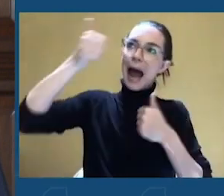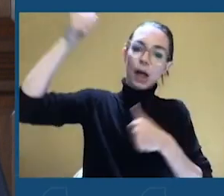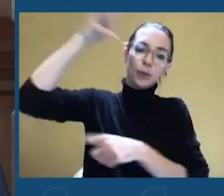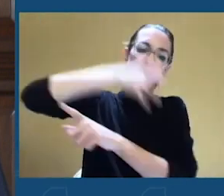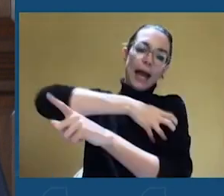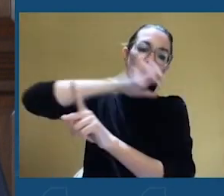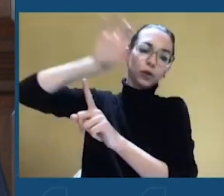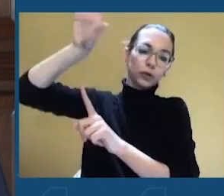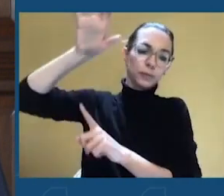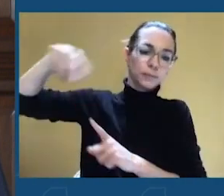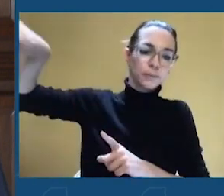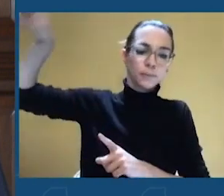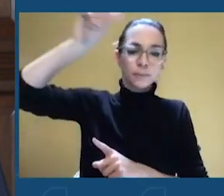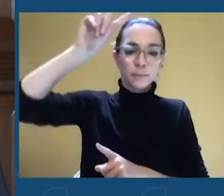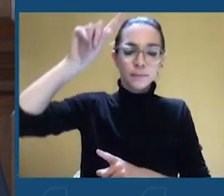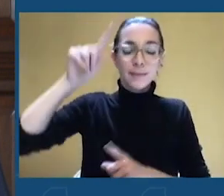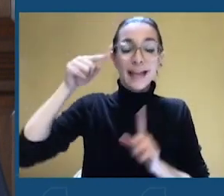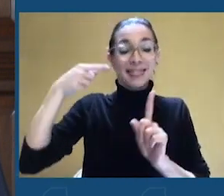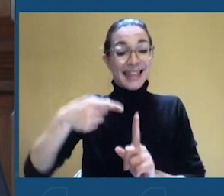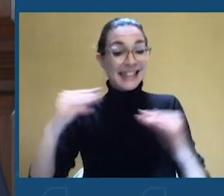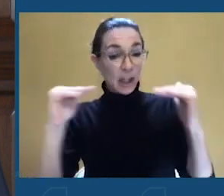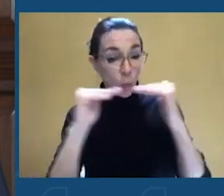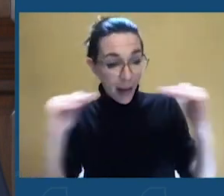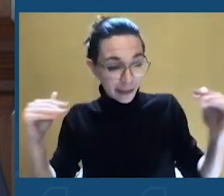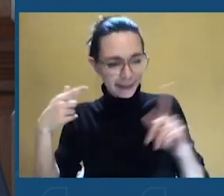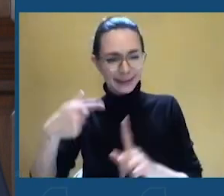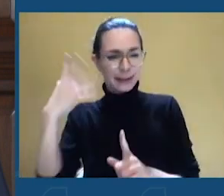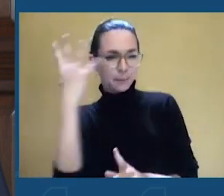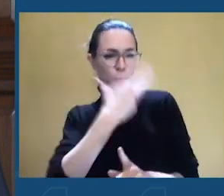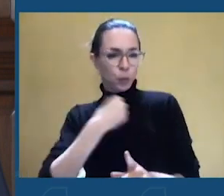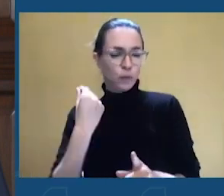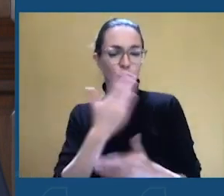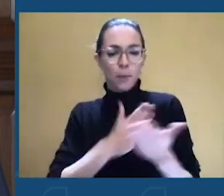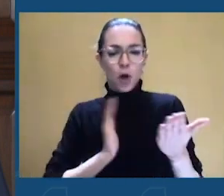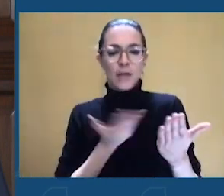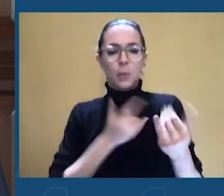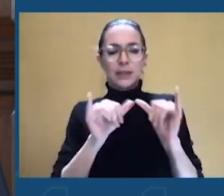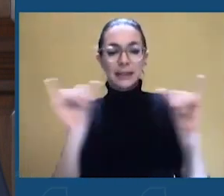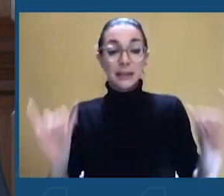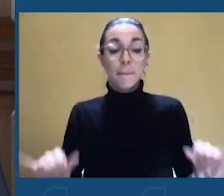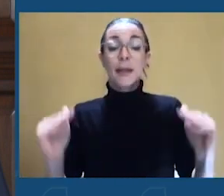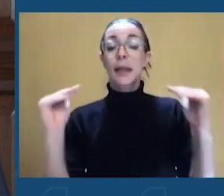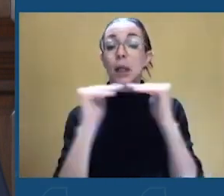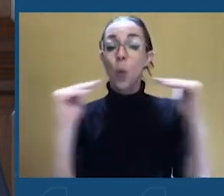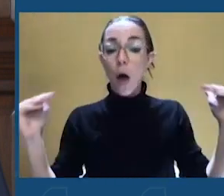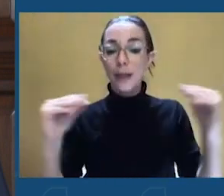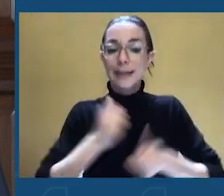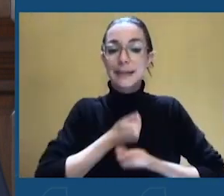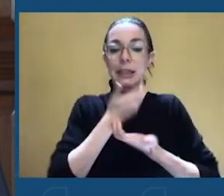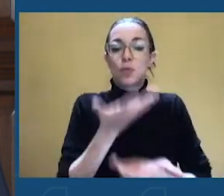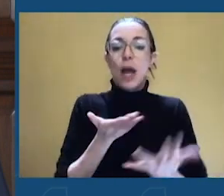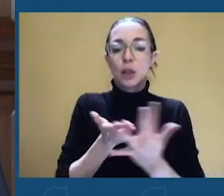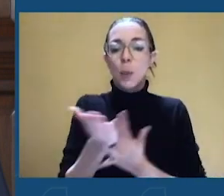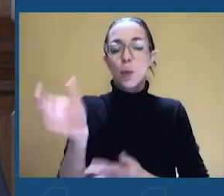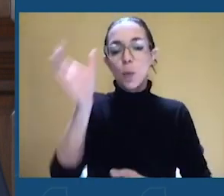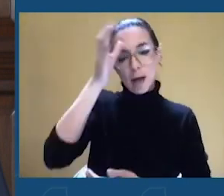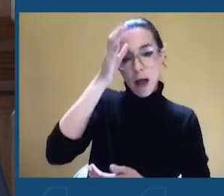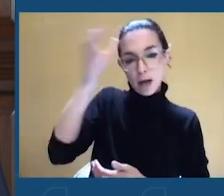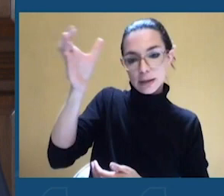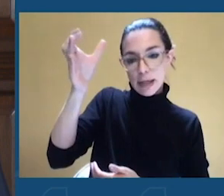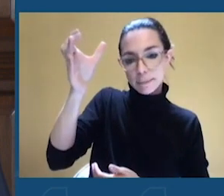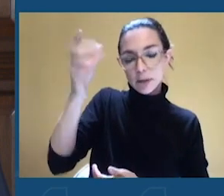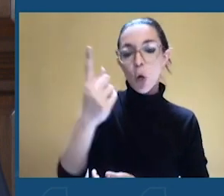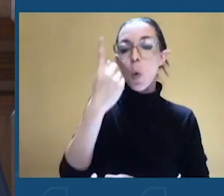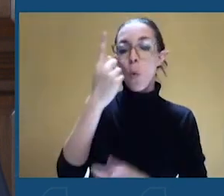And this equality, and this is the beautiful part about this system, this equality is expressed through a concept: one